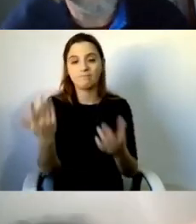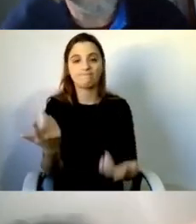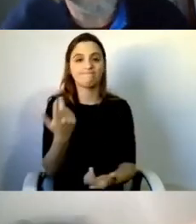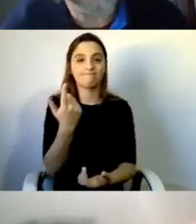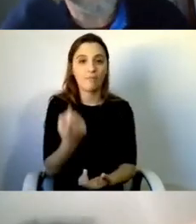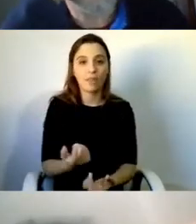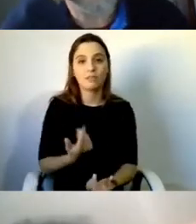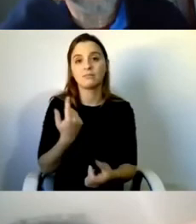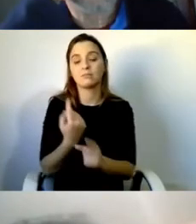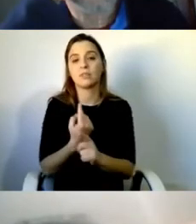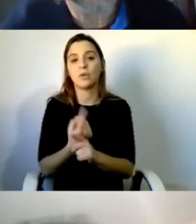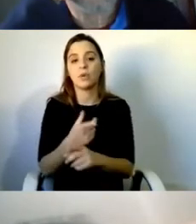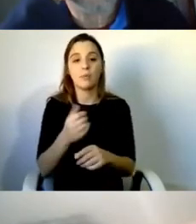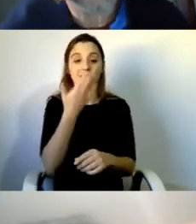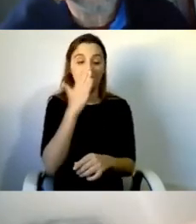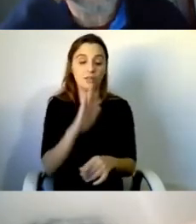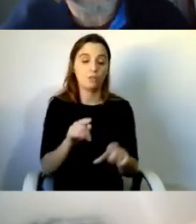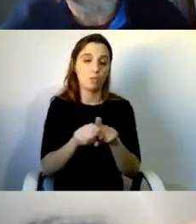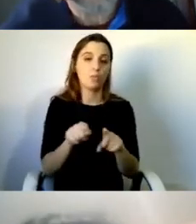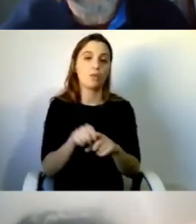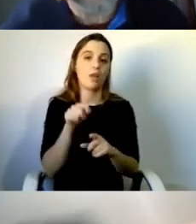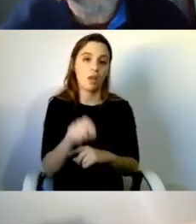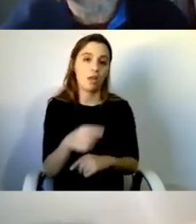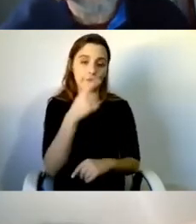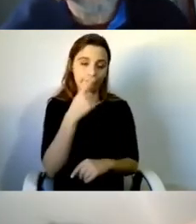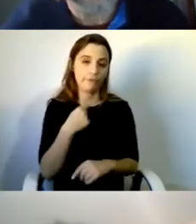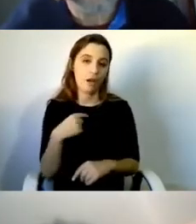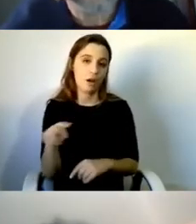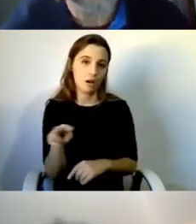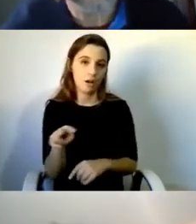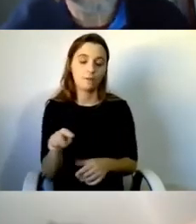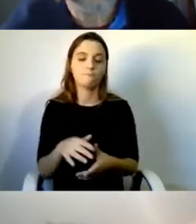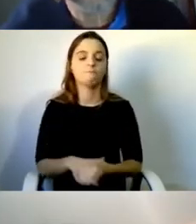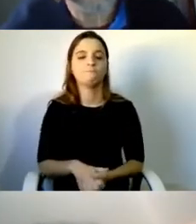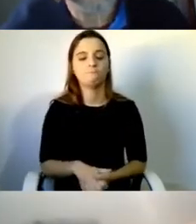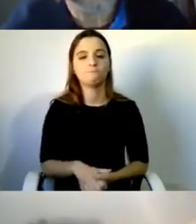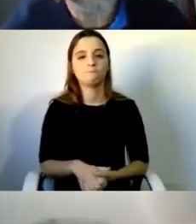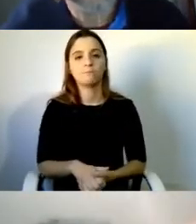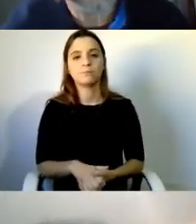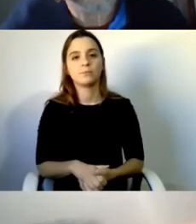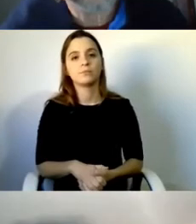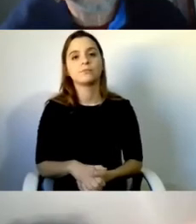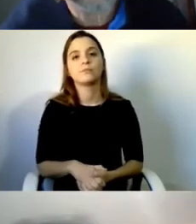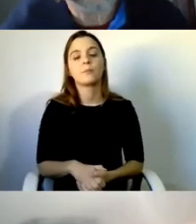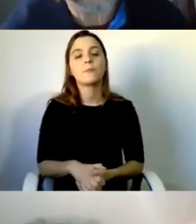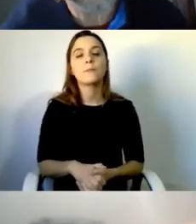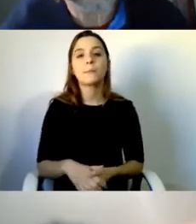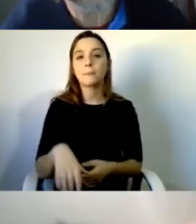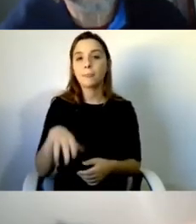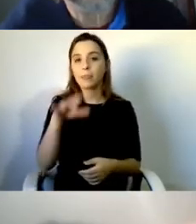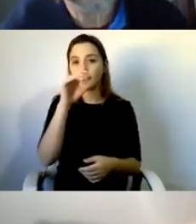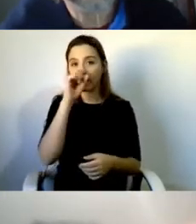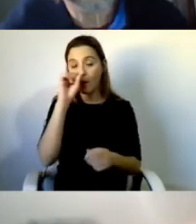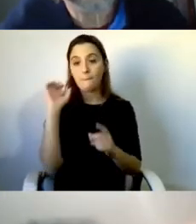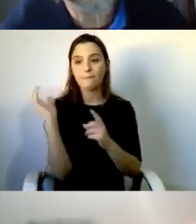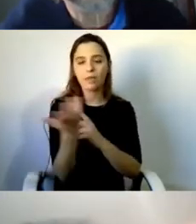Access the environment, built environment, transport, all sorts, a cultural environment,